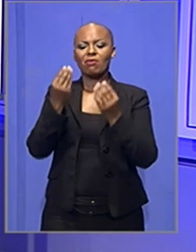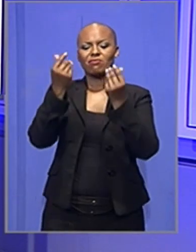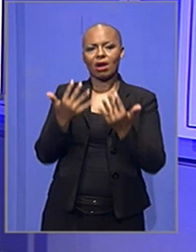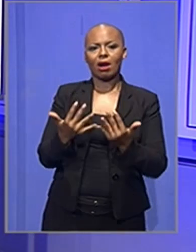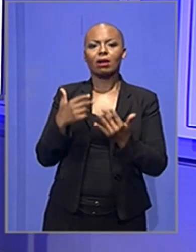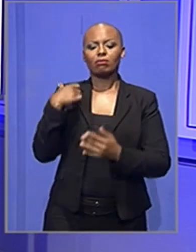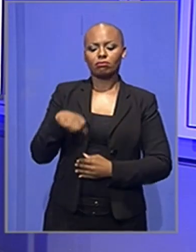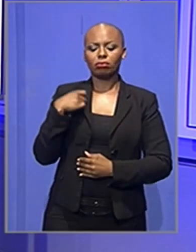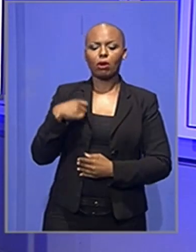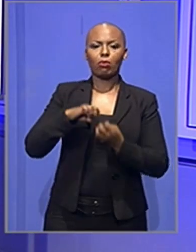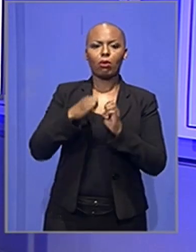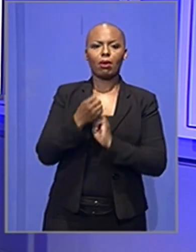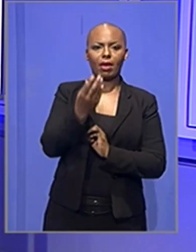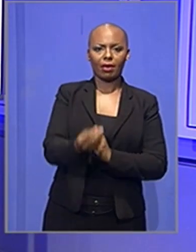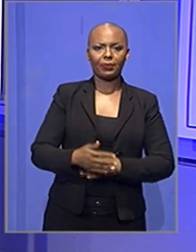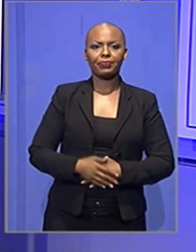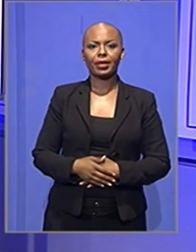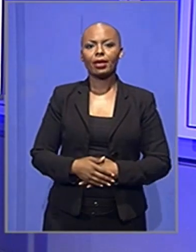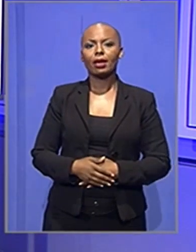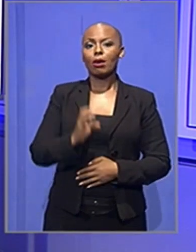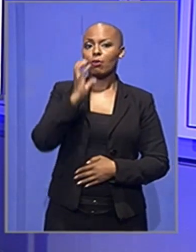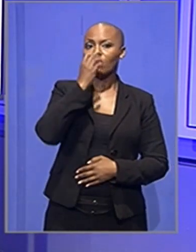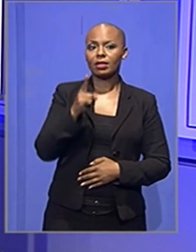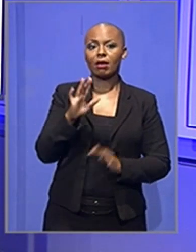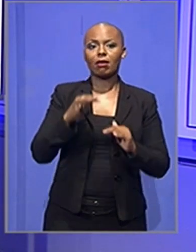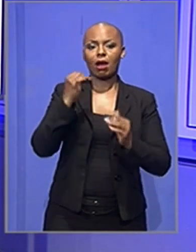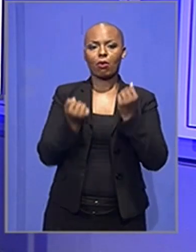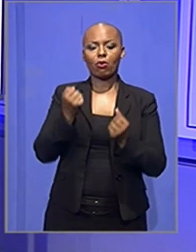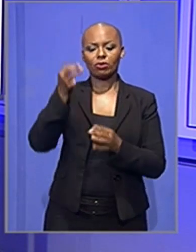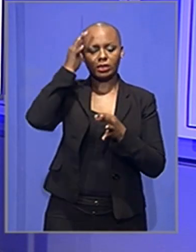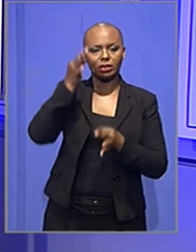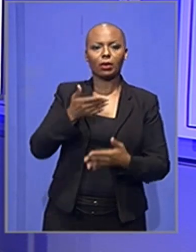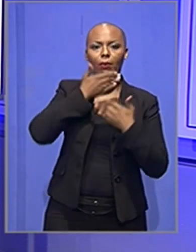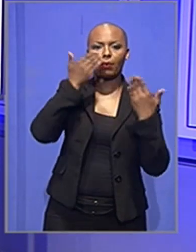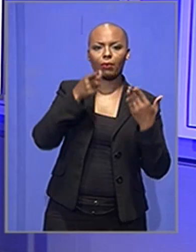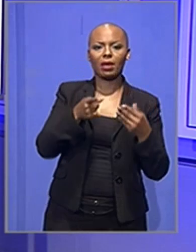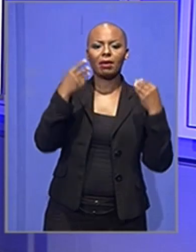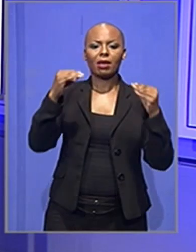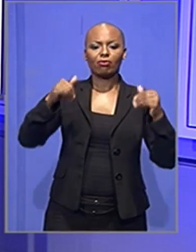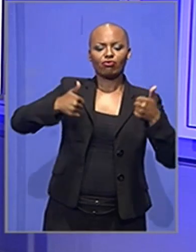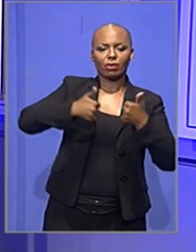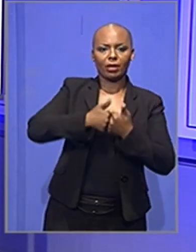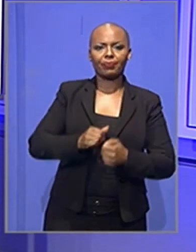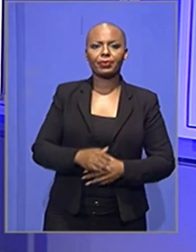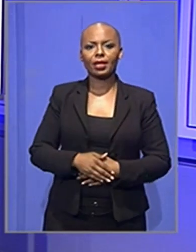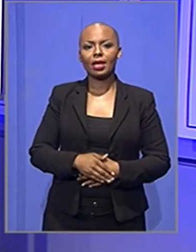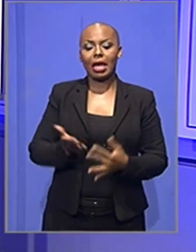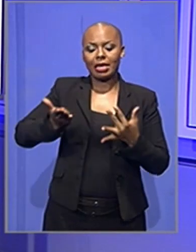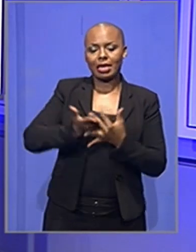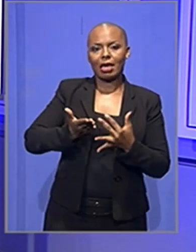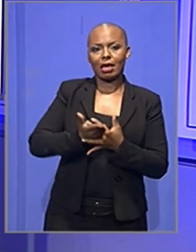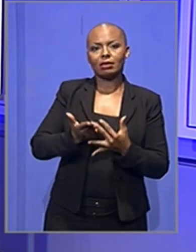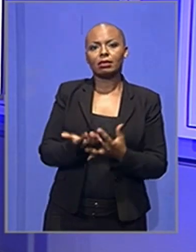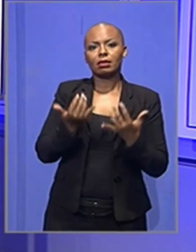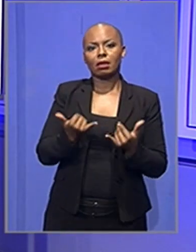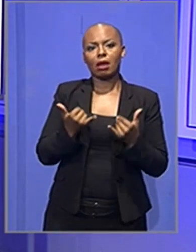ditjhelete. Lekgotla le phahameng la dinyewe Bloemfontein ha le so di kahlolo tabeng ya mekgatlo ena ya dikgwebo. Nyewe ile ya ritelwa ka mora ho putlama